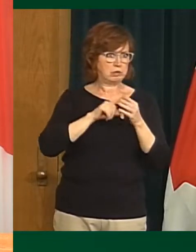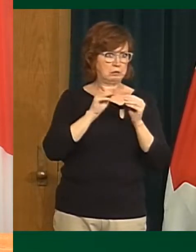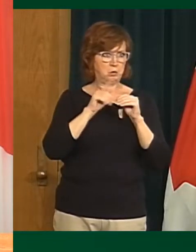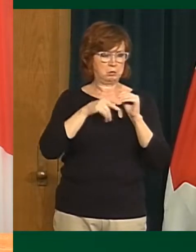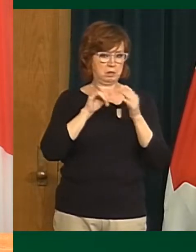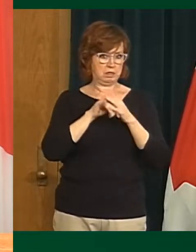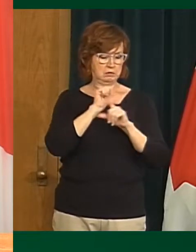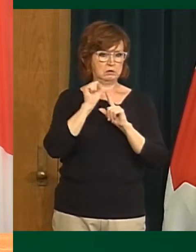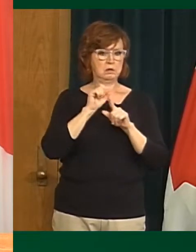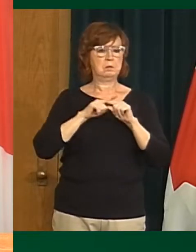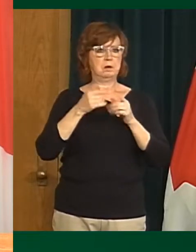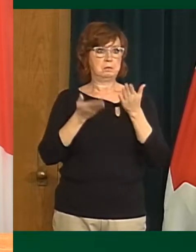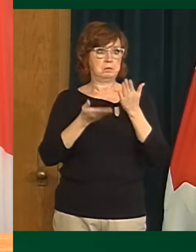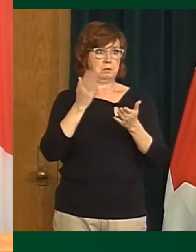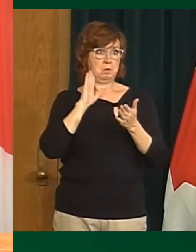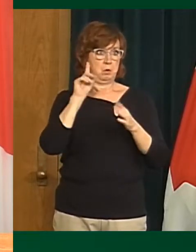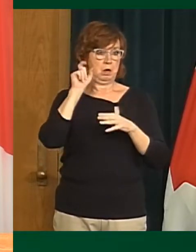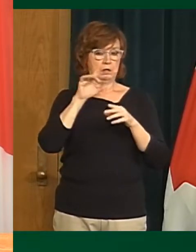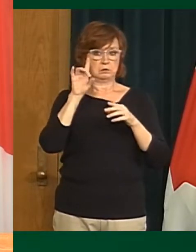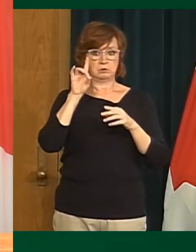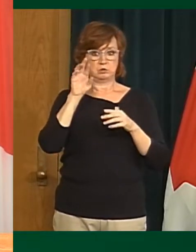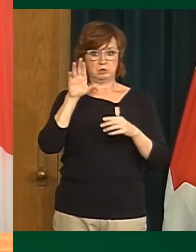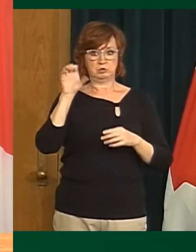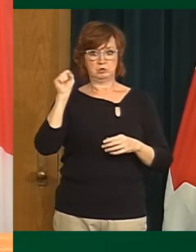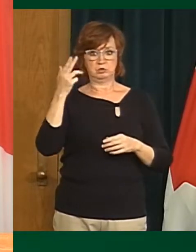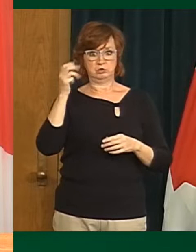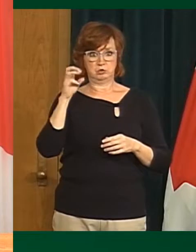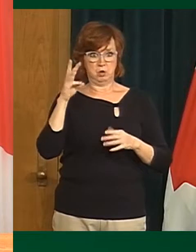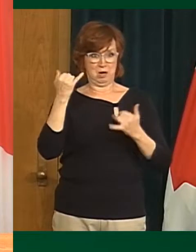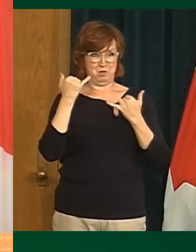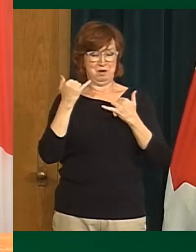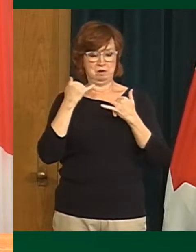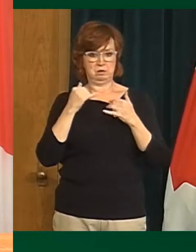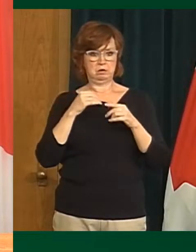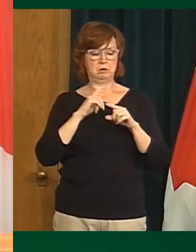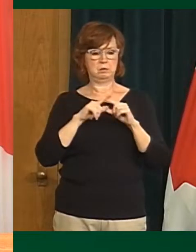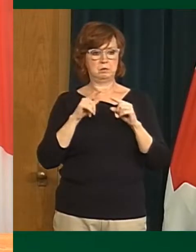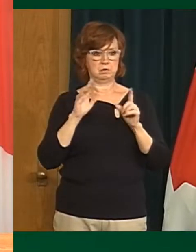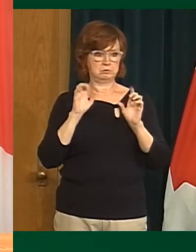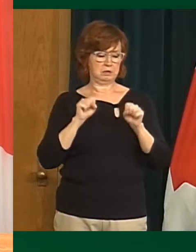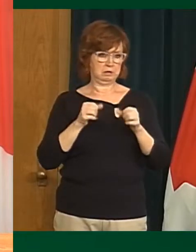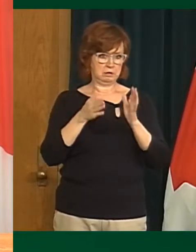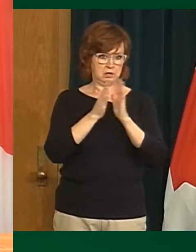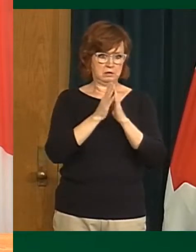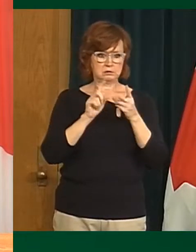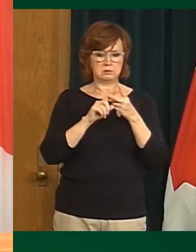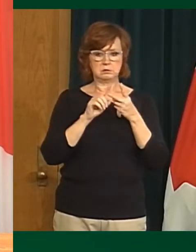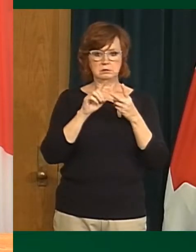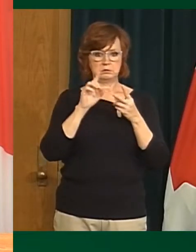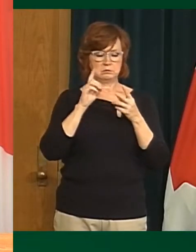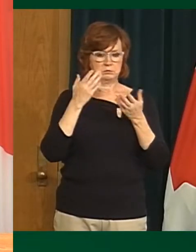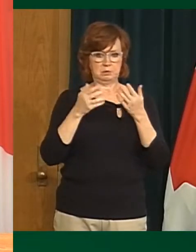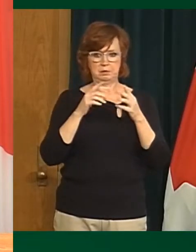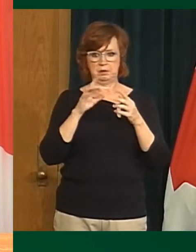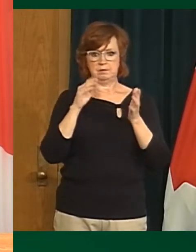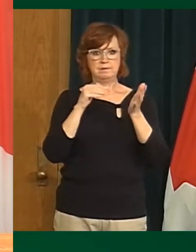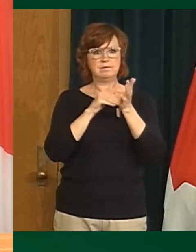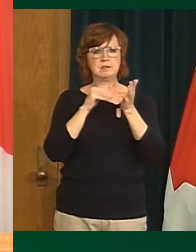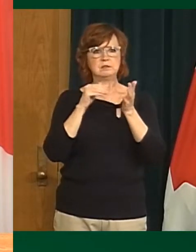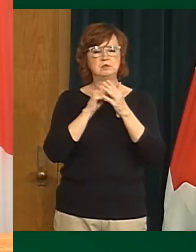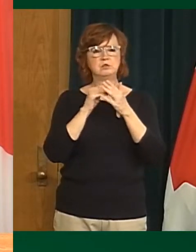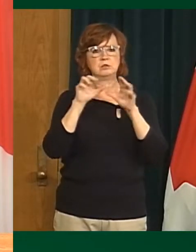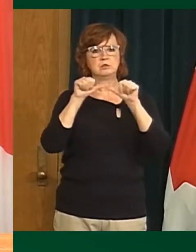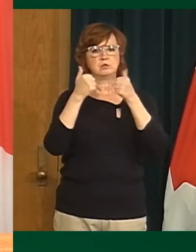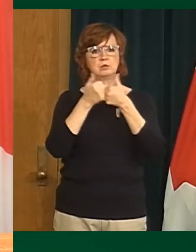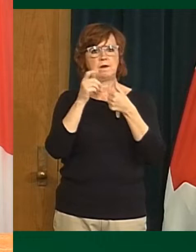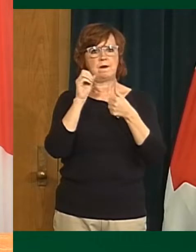this and any action that either the College of Physicians of Saskatchewan or other partners may be contemplating due